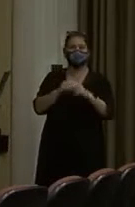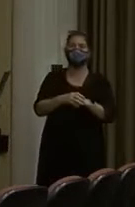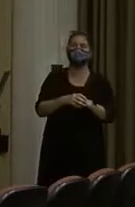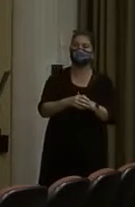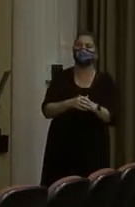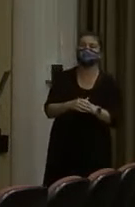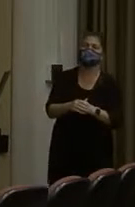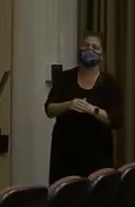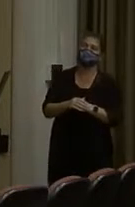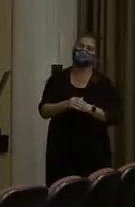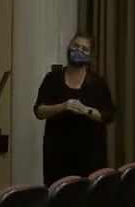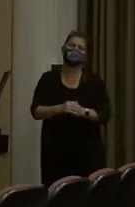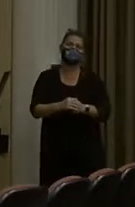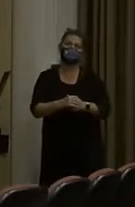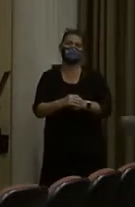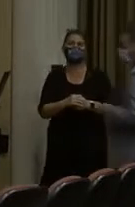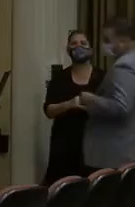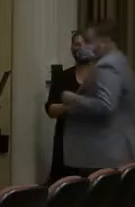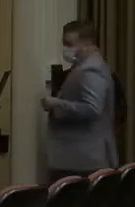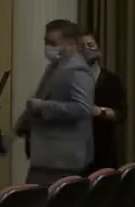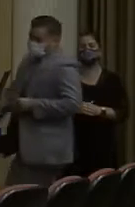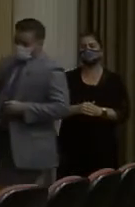Porcelli.